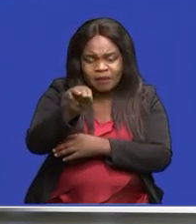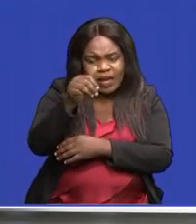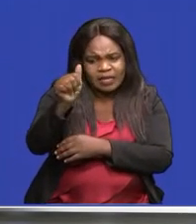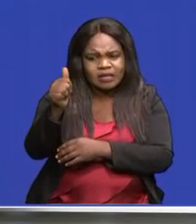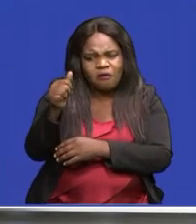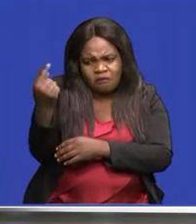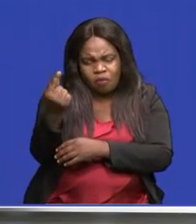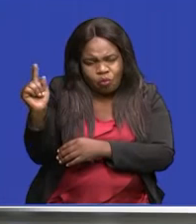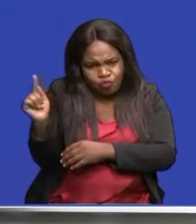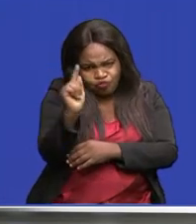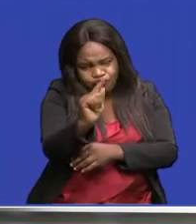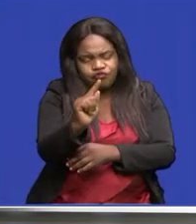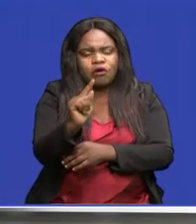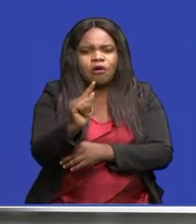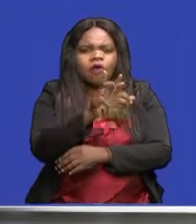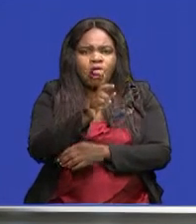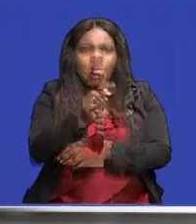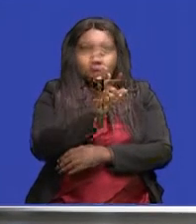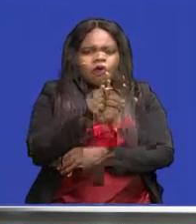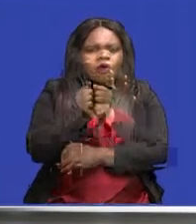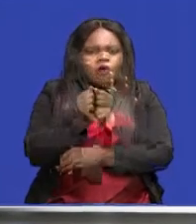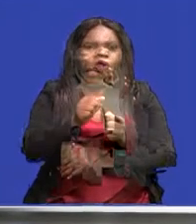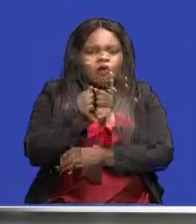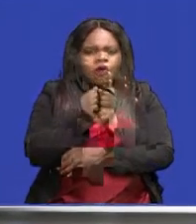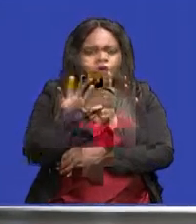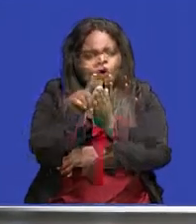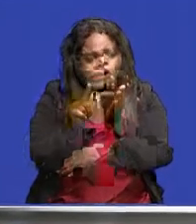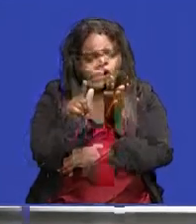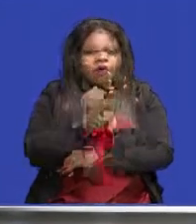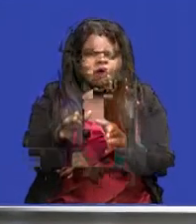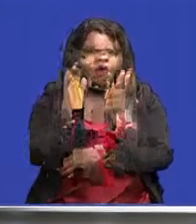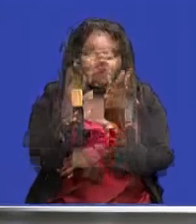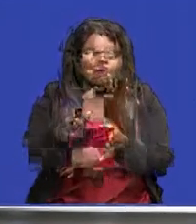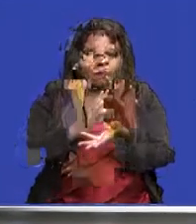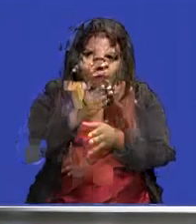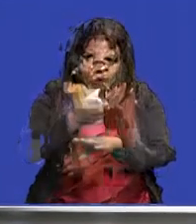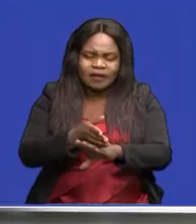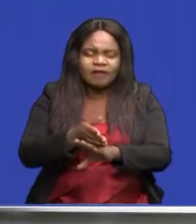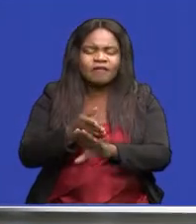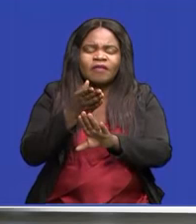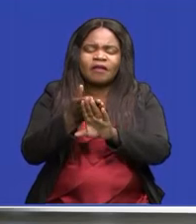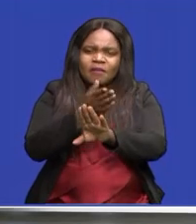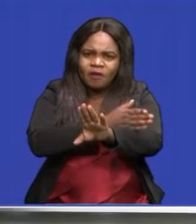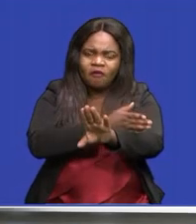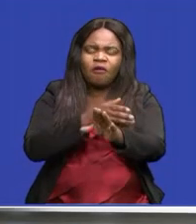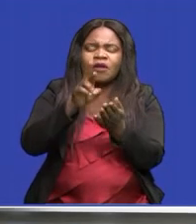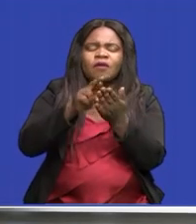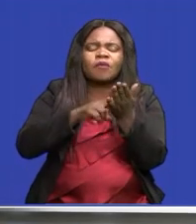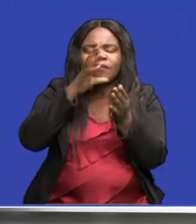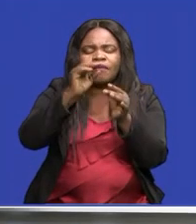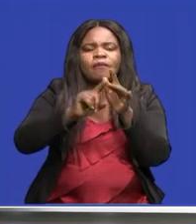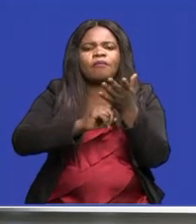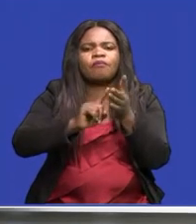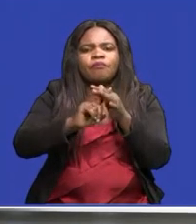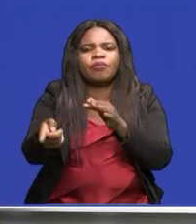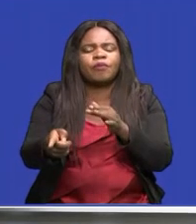Musonda took herself to the police in the company of her lawyers and Jonas Simba after having earlier been reported to be on the run.